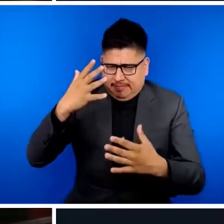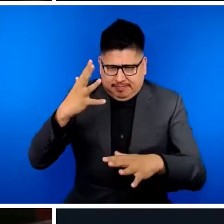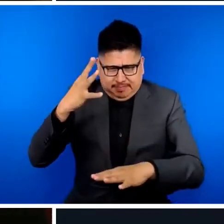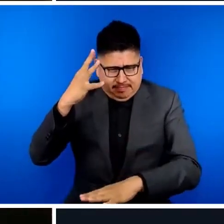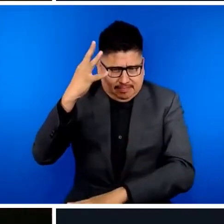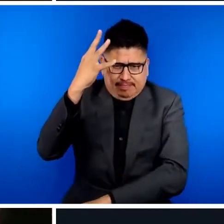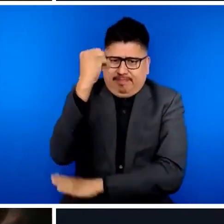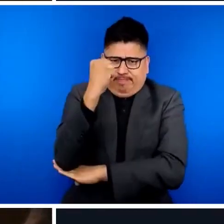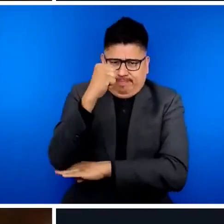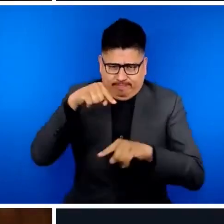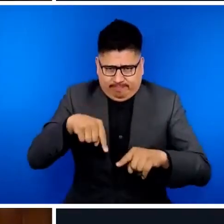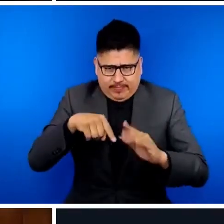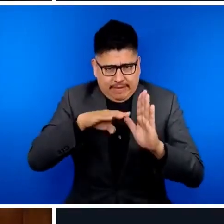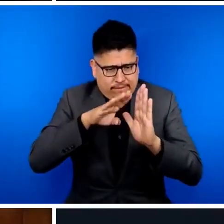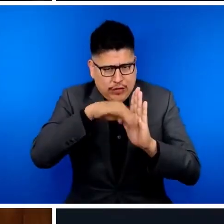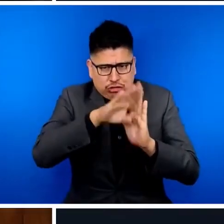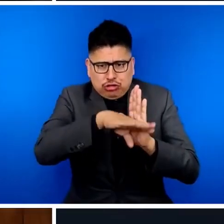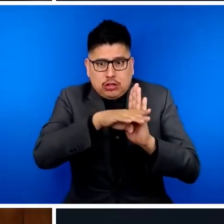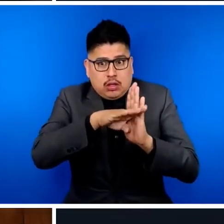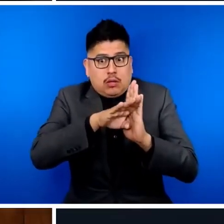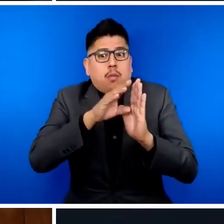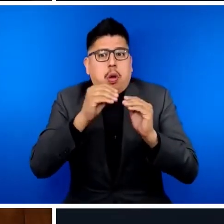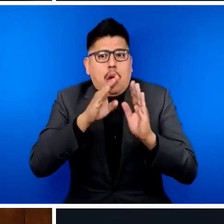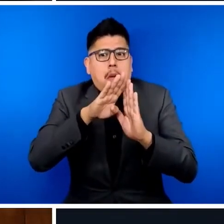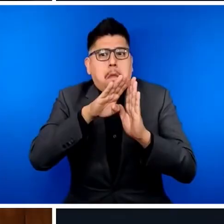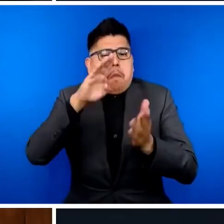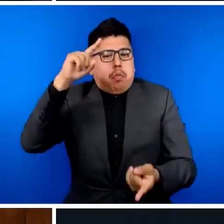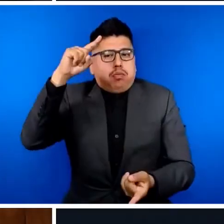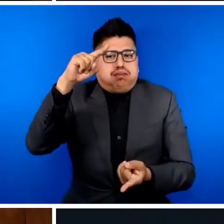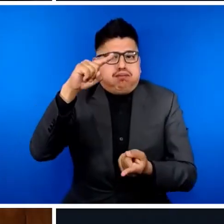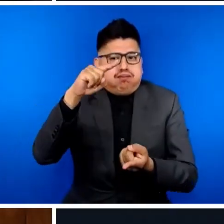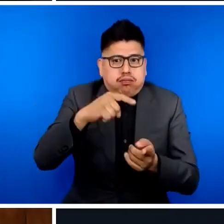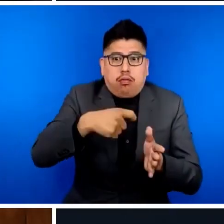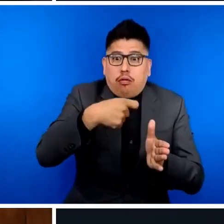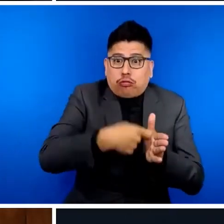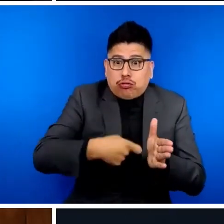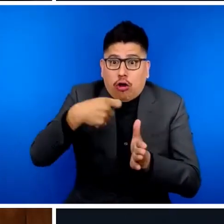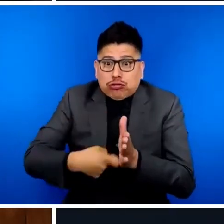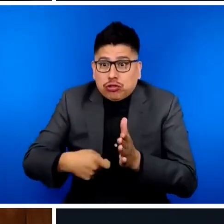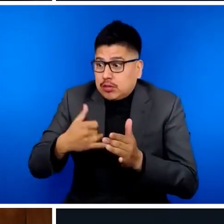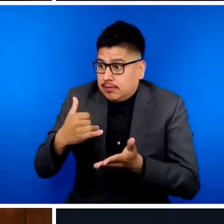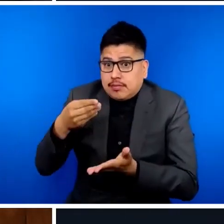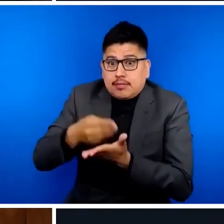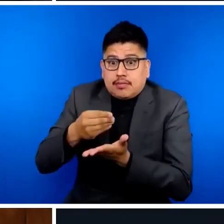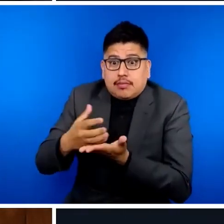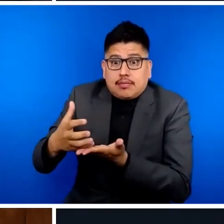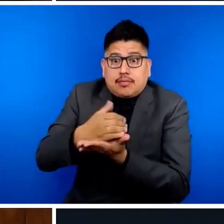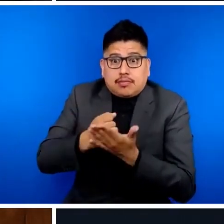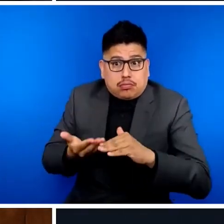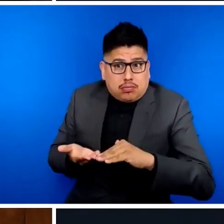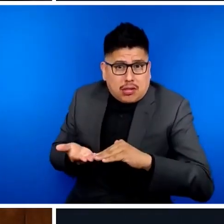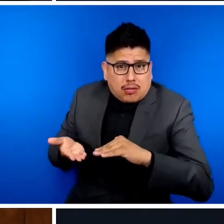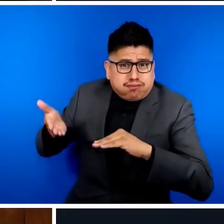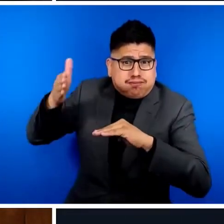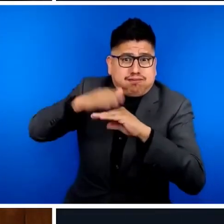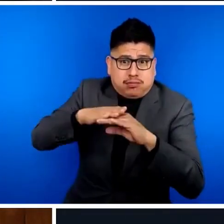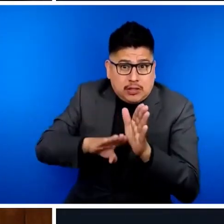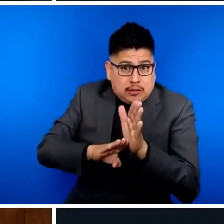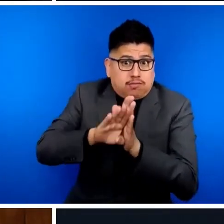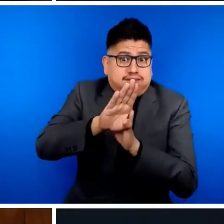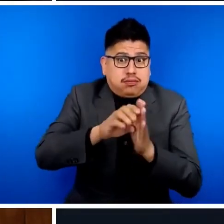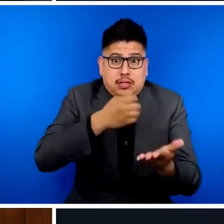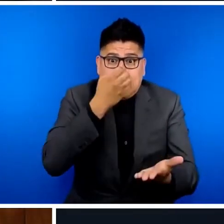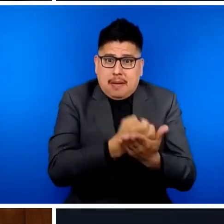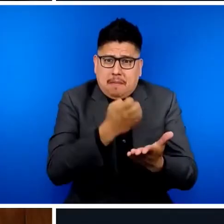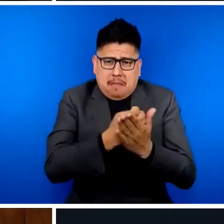plummeting. Incomes are rising fast. The roaring economy is roaring like never before.